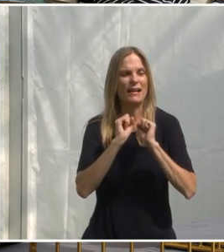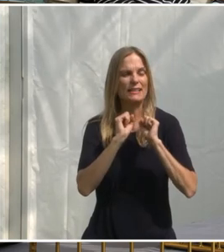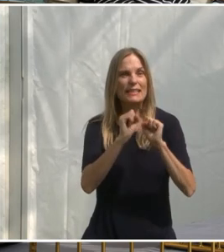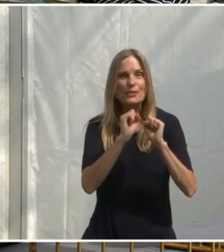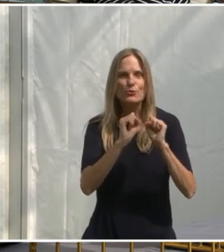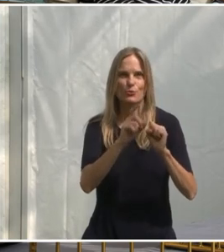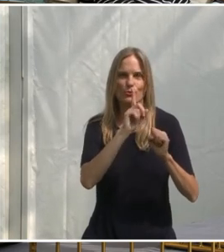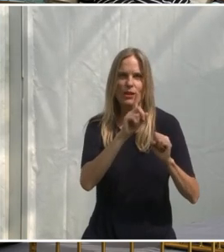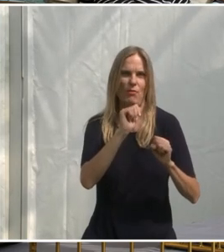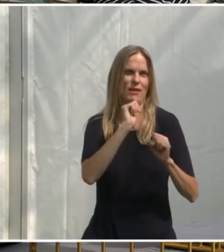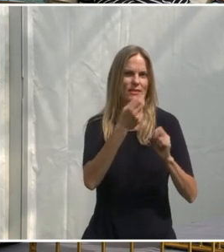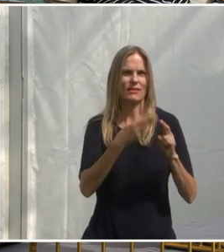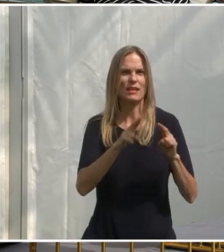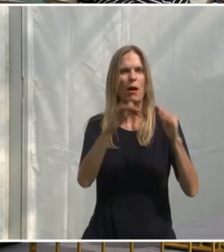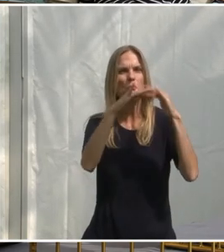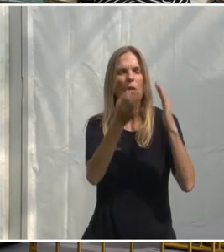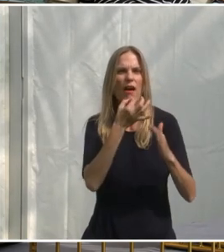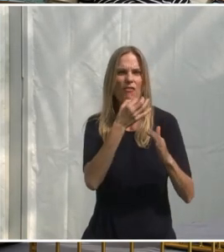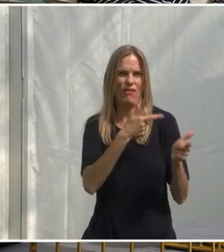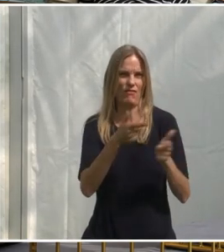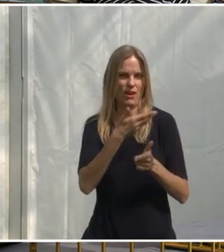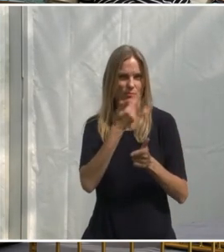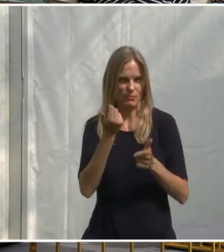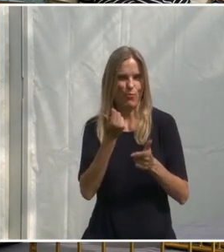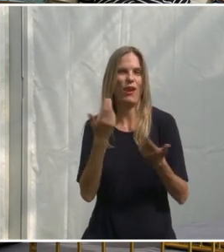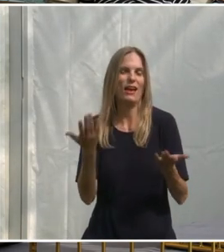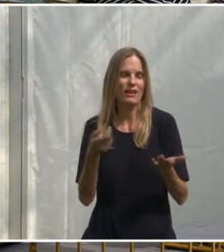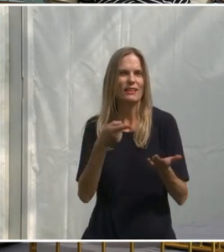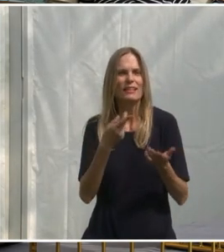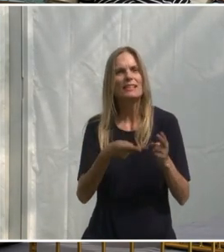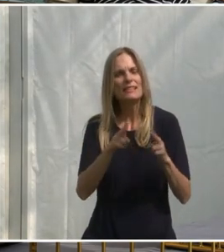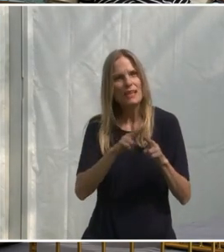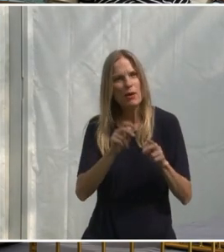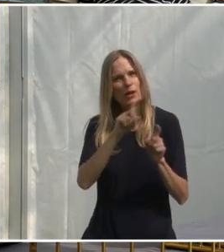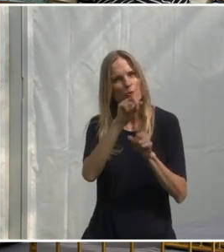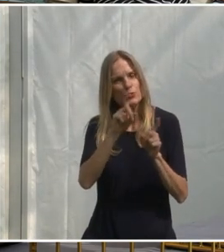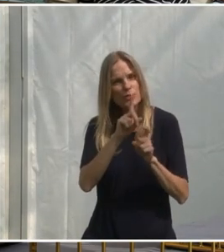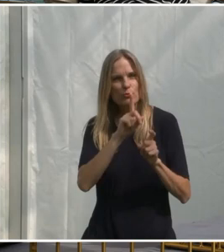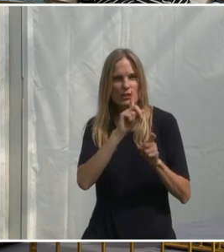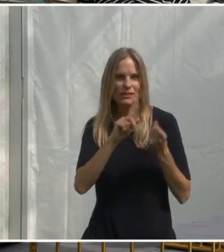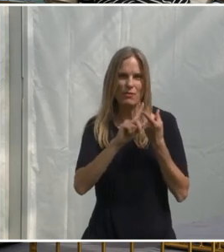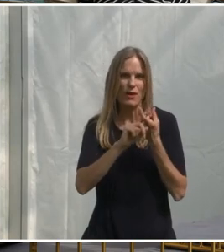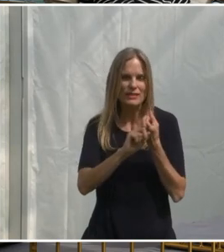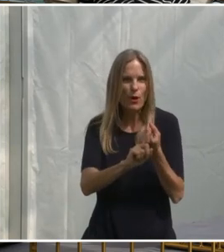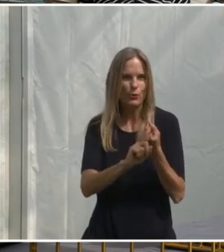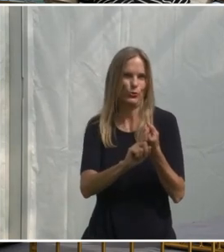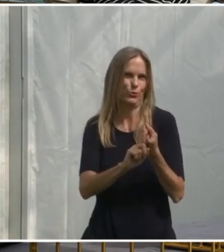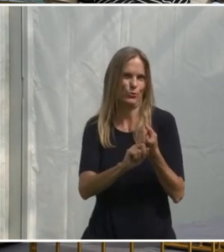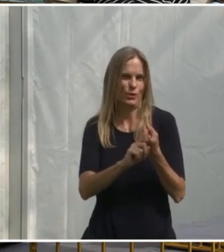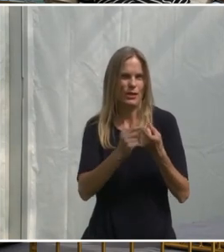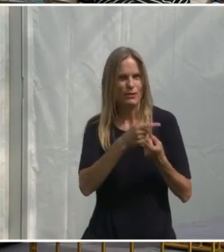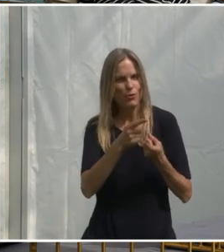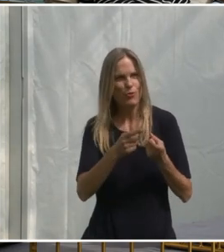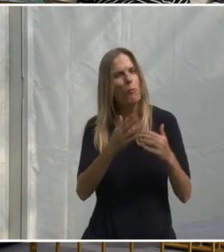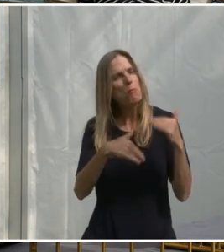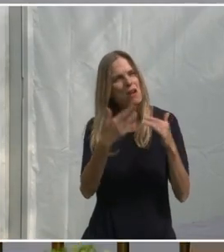have to renovate. So I think the questions are also sometimes in the details, but this will influence if you have the